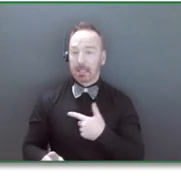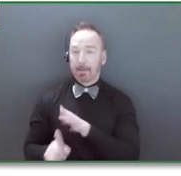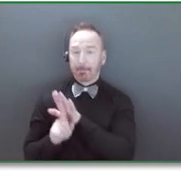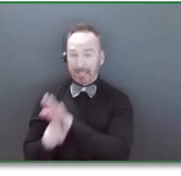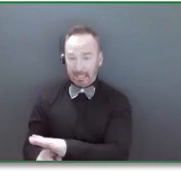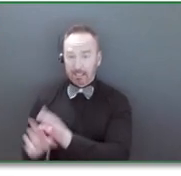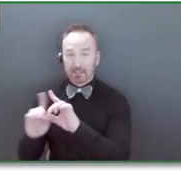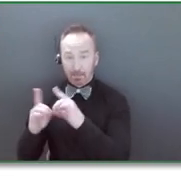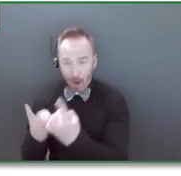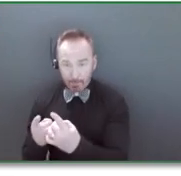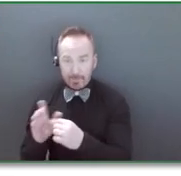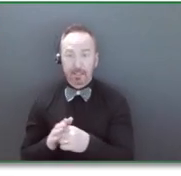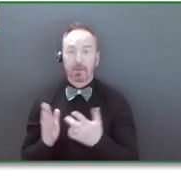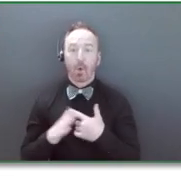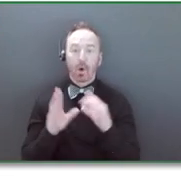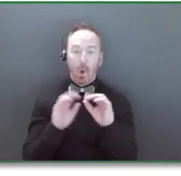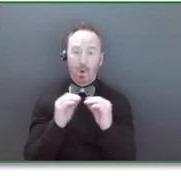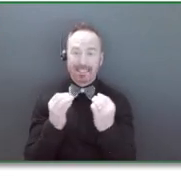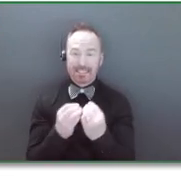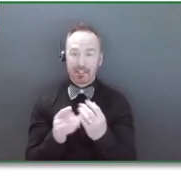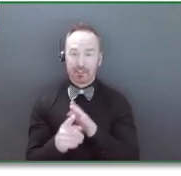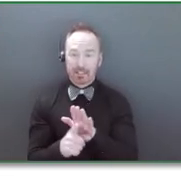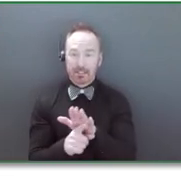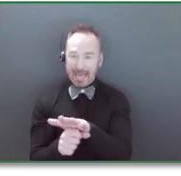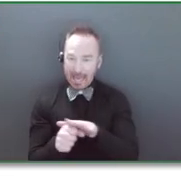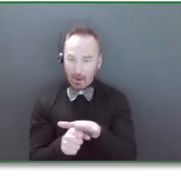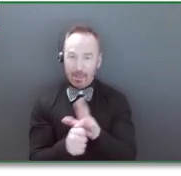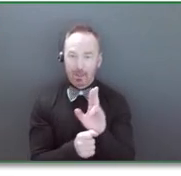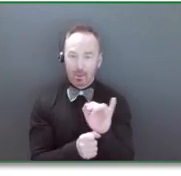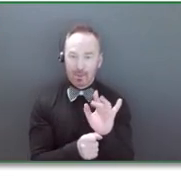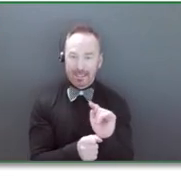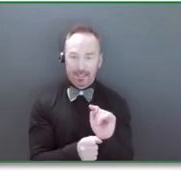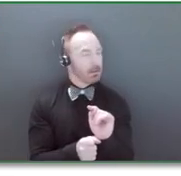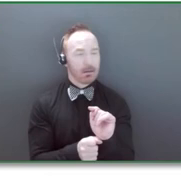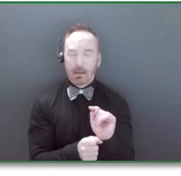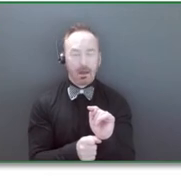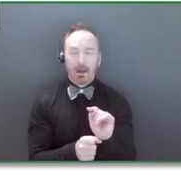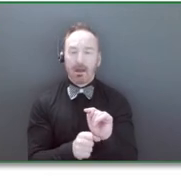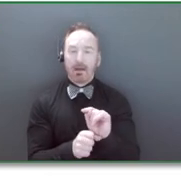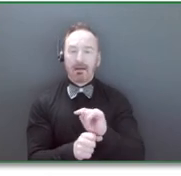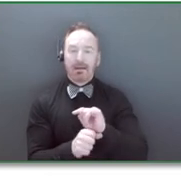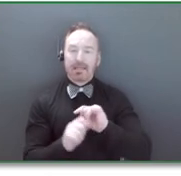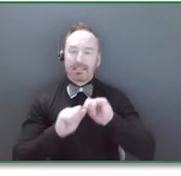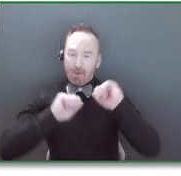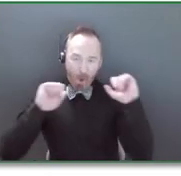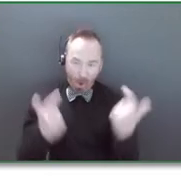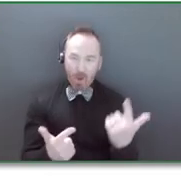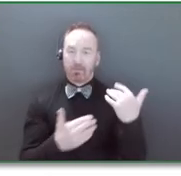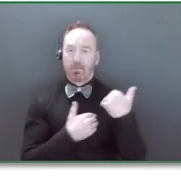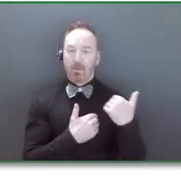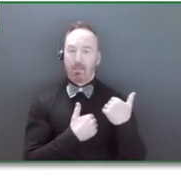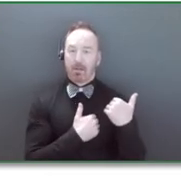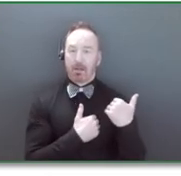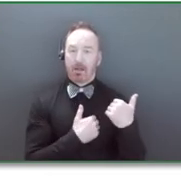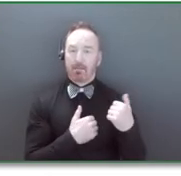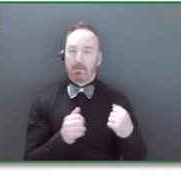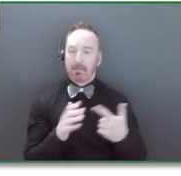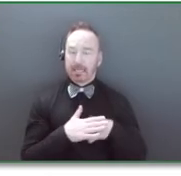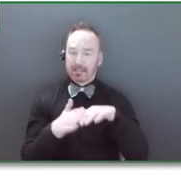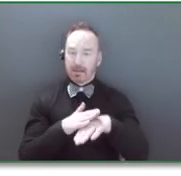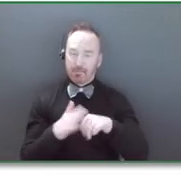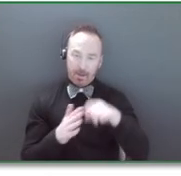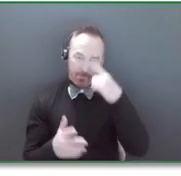unit. It should be everyone's responsibility. Accessibility should be business as usual for all. Next slide,